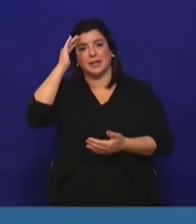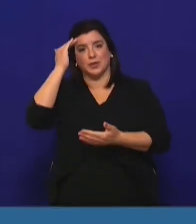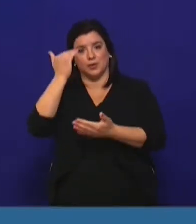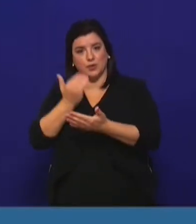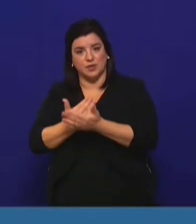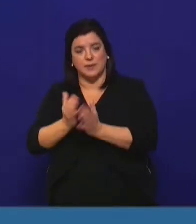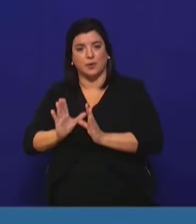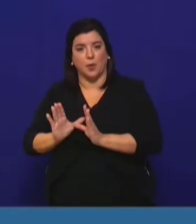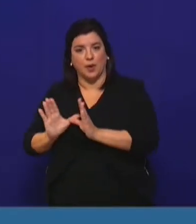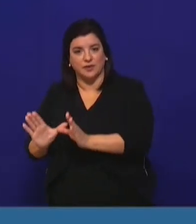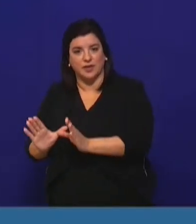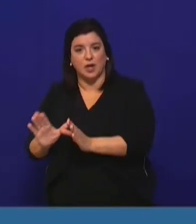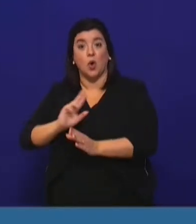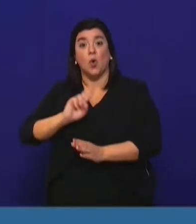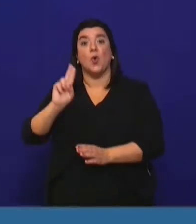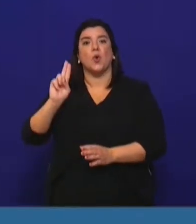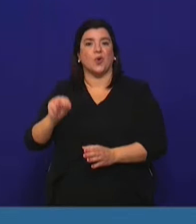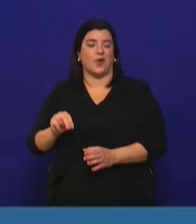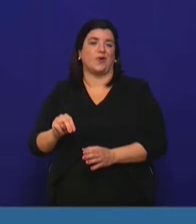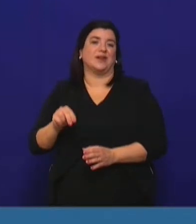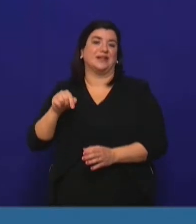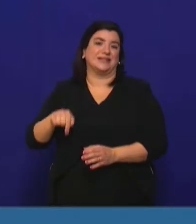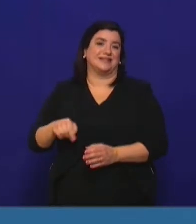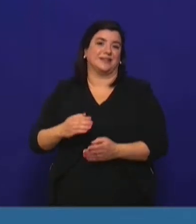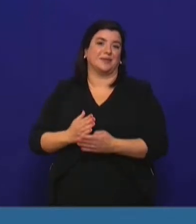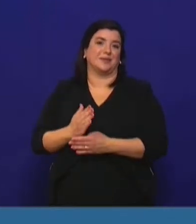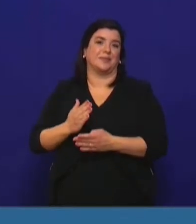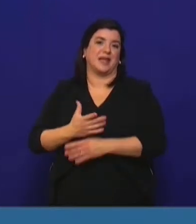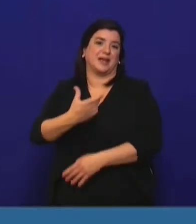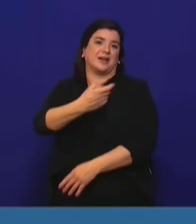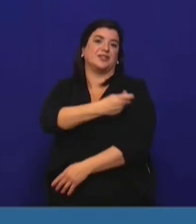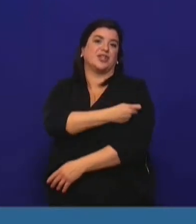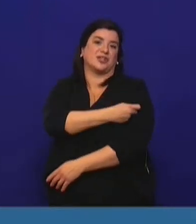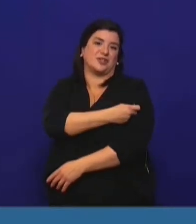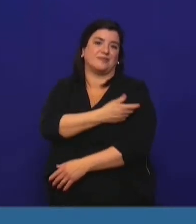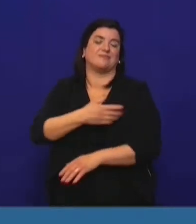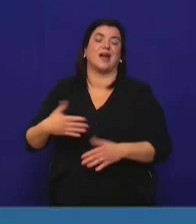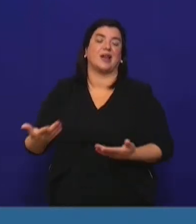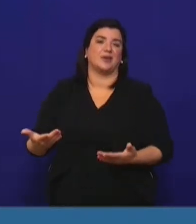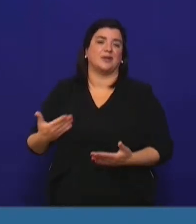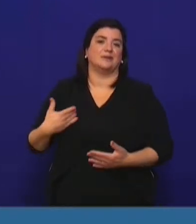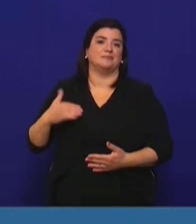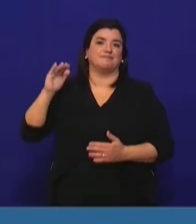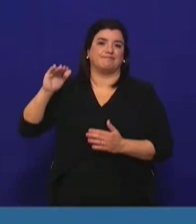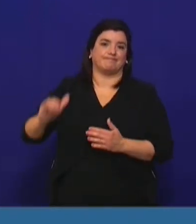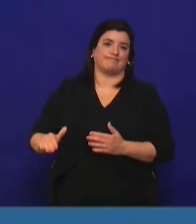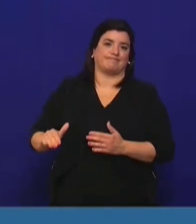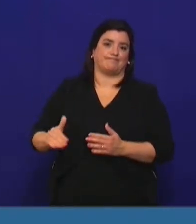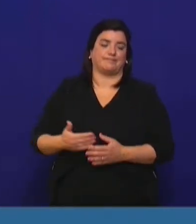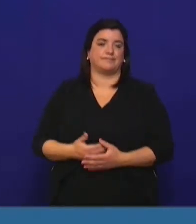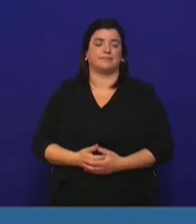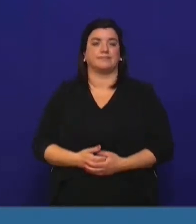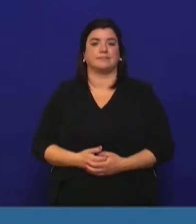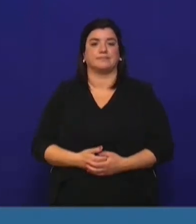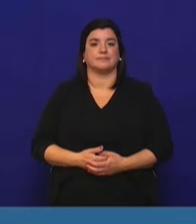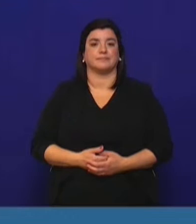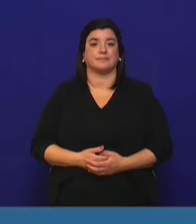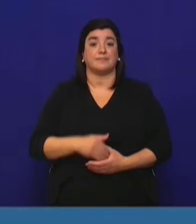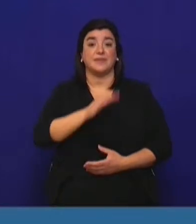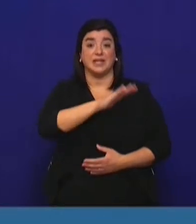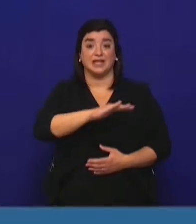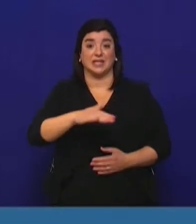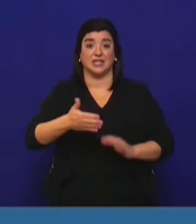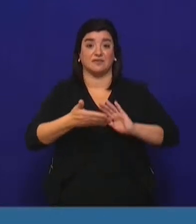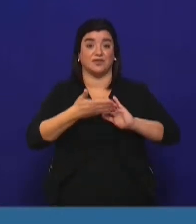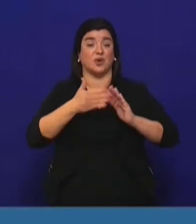l-infection control measures imma niftakru li hemmhekk ukoll bdejna it-tilqim għaddej. Fil-komunità, il-clusters